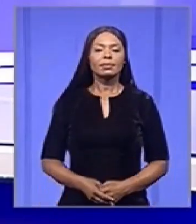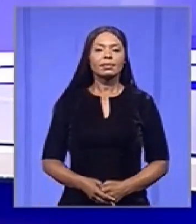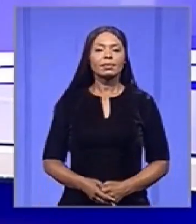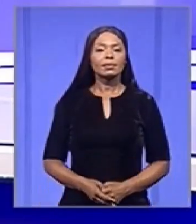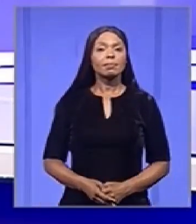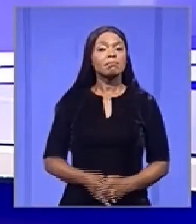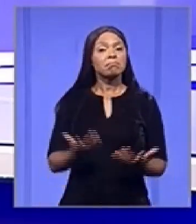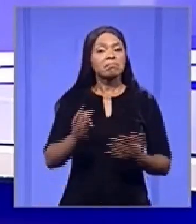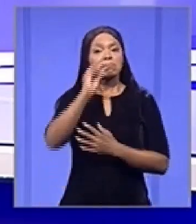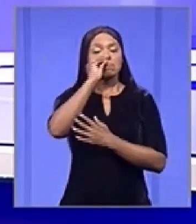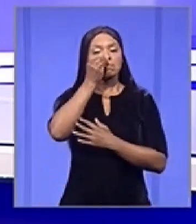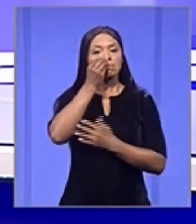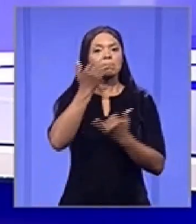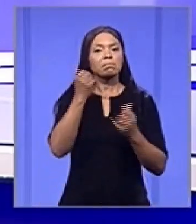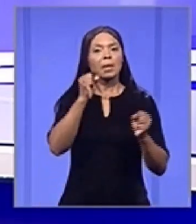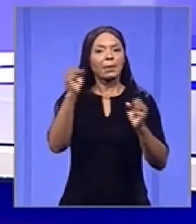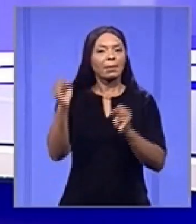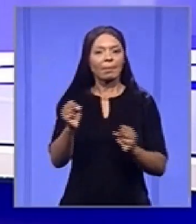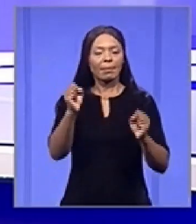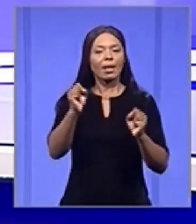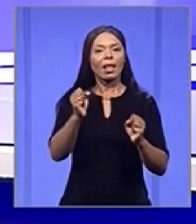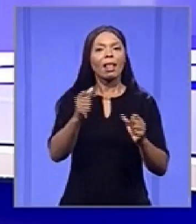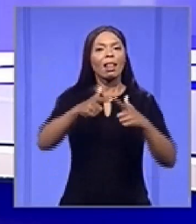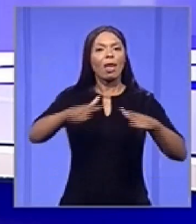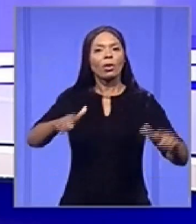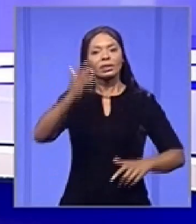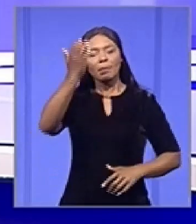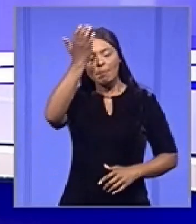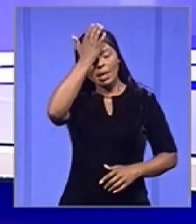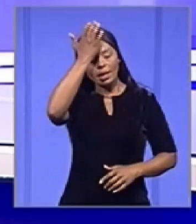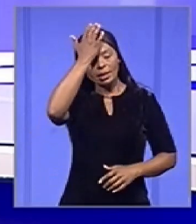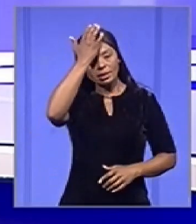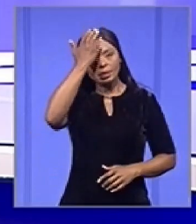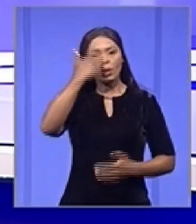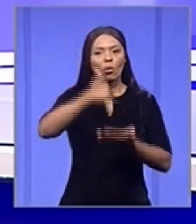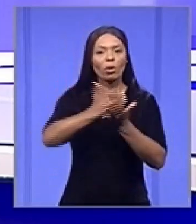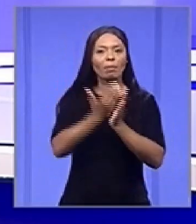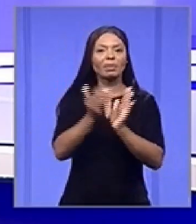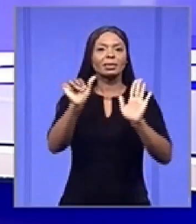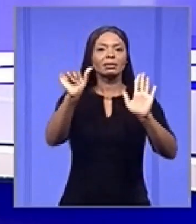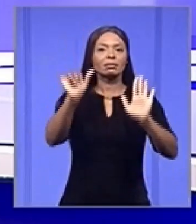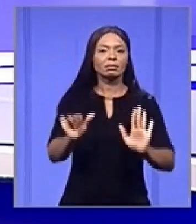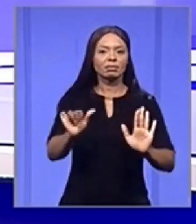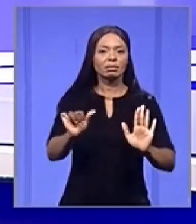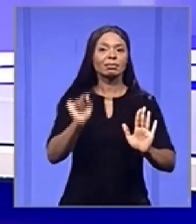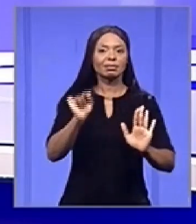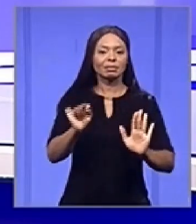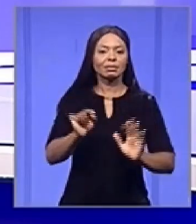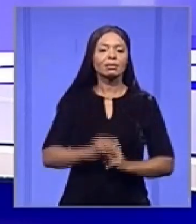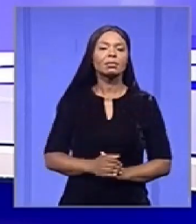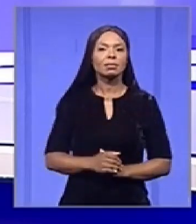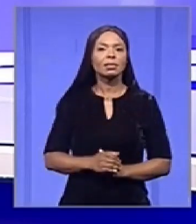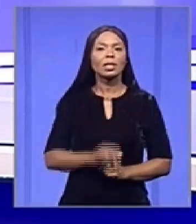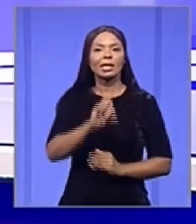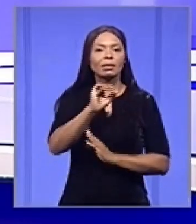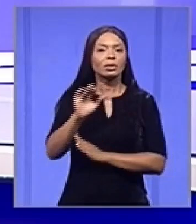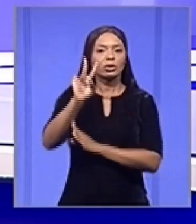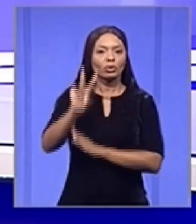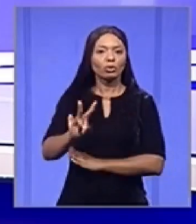Solofela kgaso e nngwe ka moso ka leleme la Sepedi metsotso e le 15 moraga ura ya borataro gone fa mo go SABC